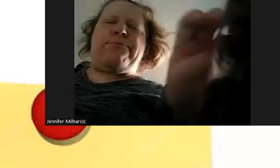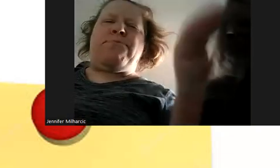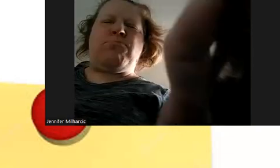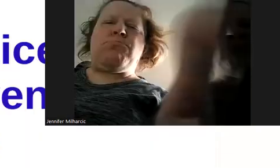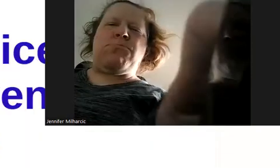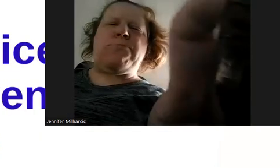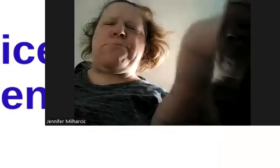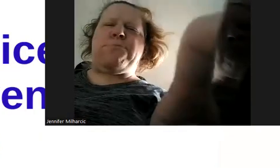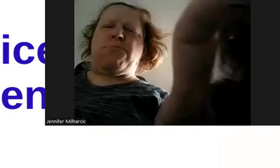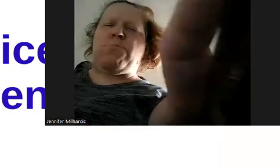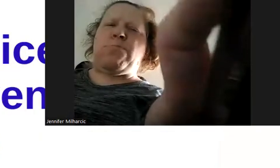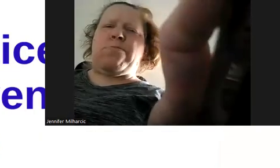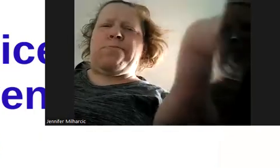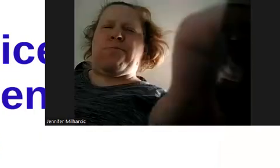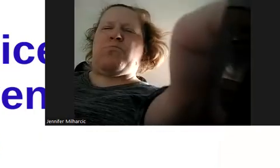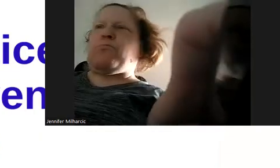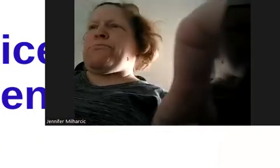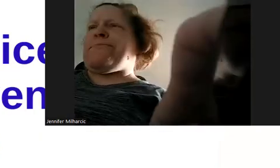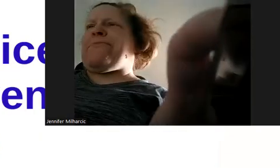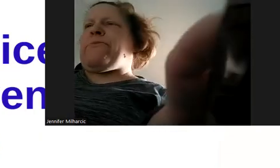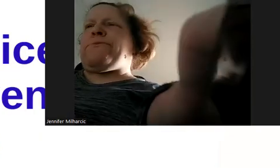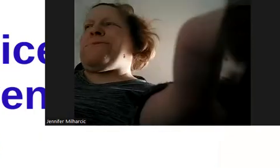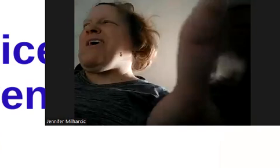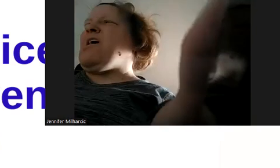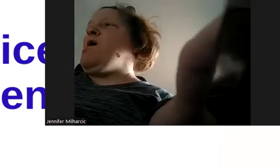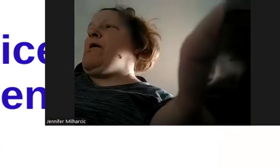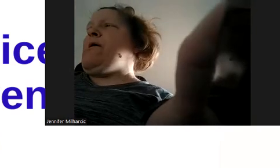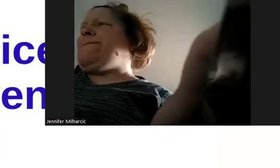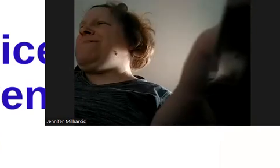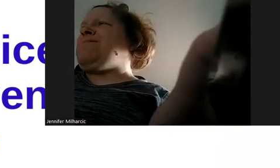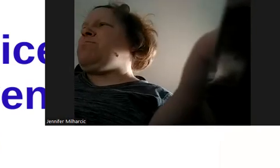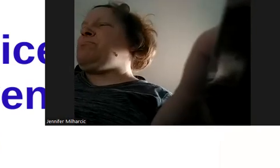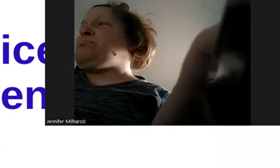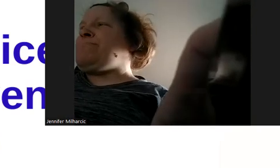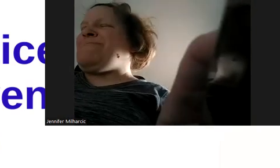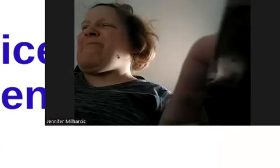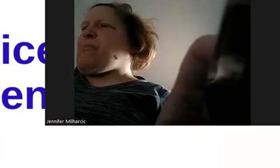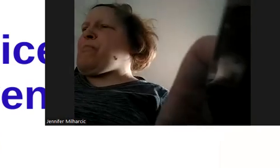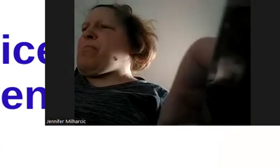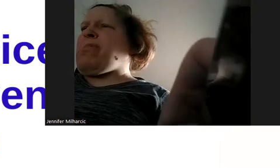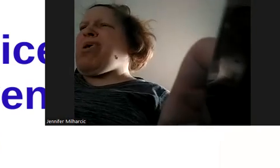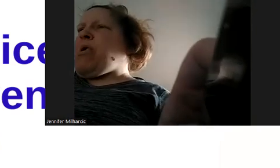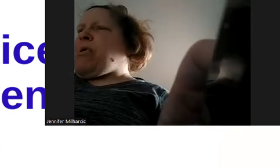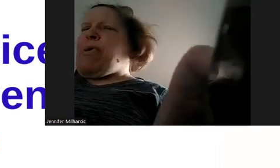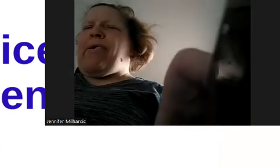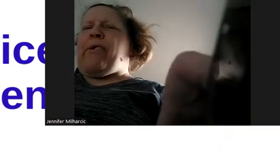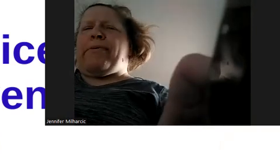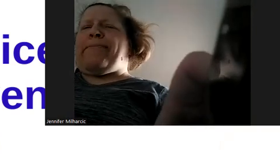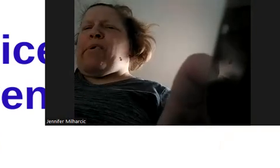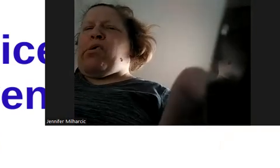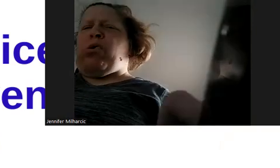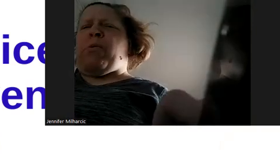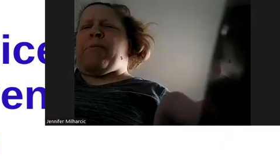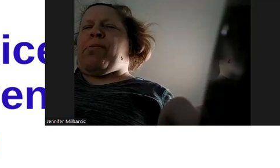idj logo and says this slide this slide has the idj logo and says